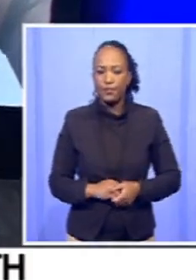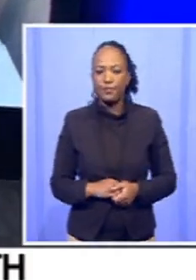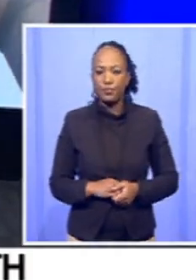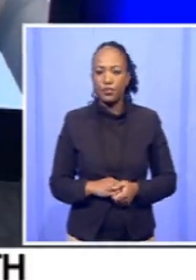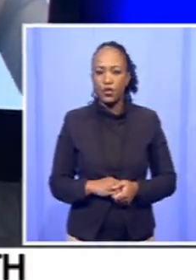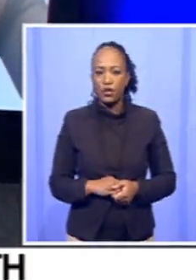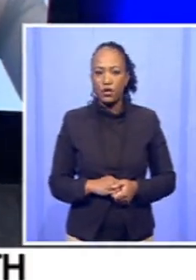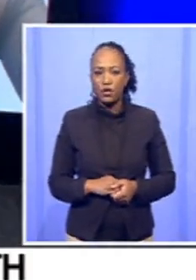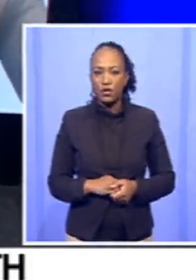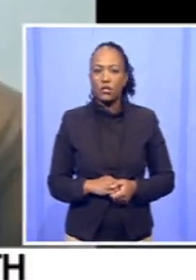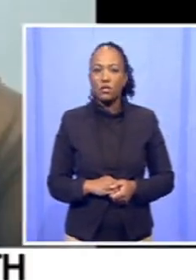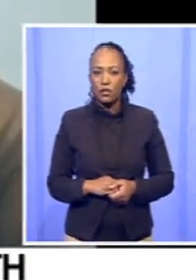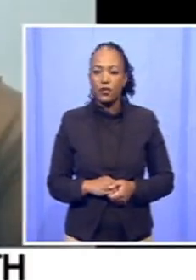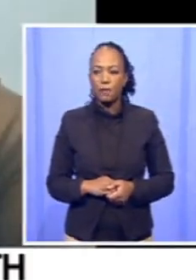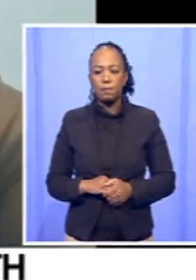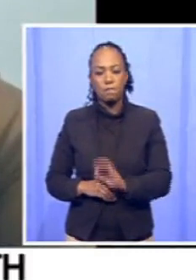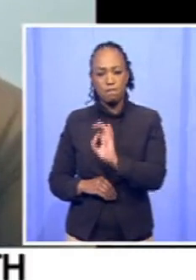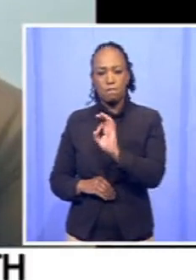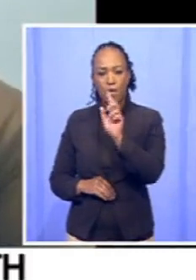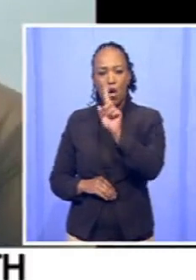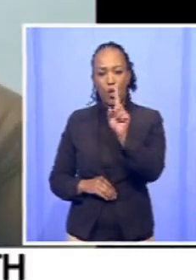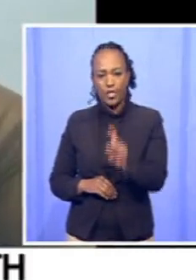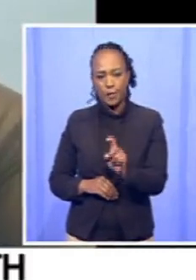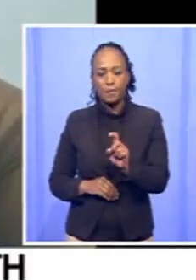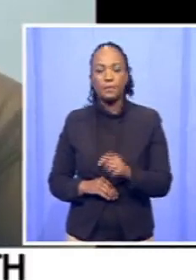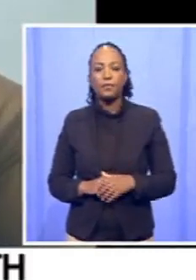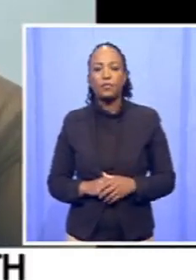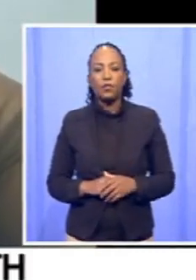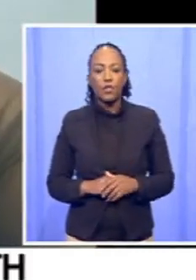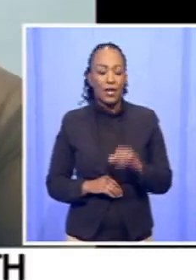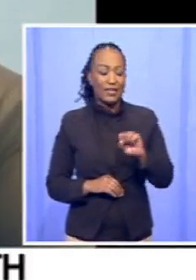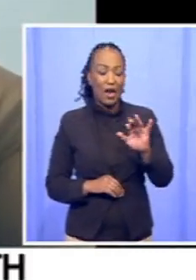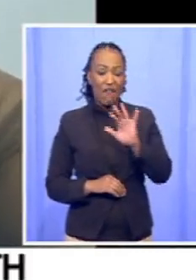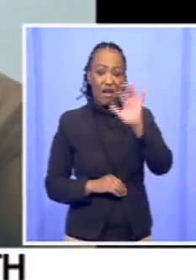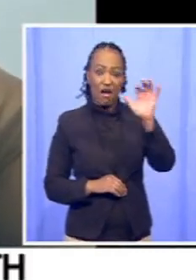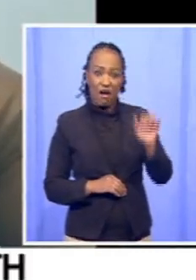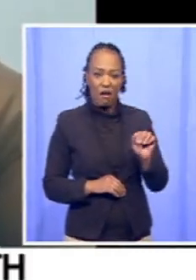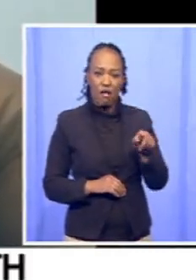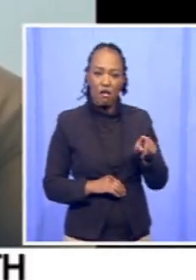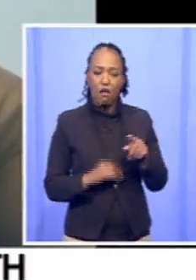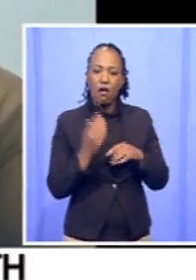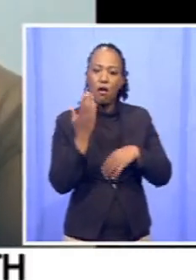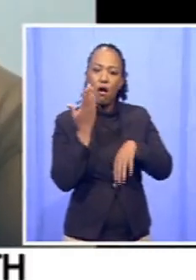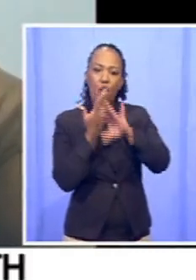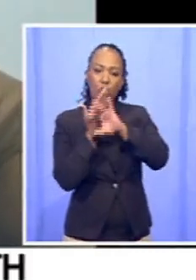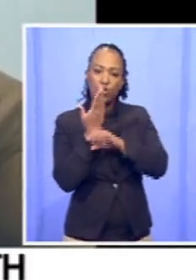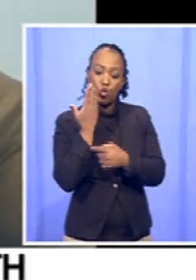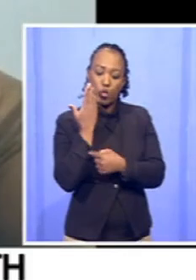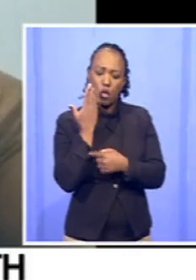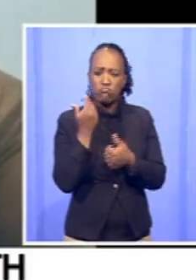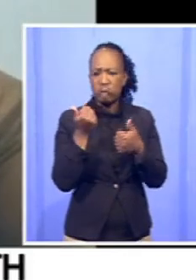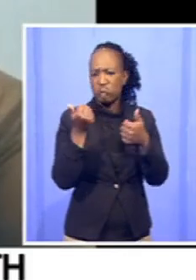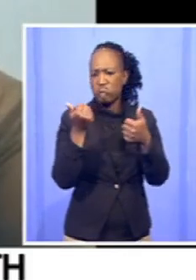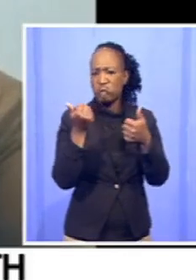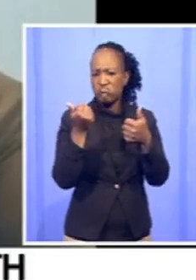That's a fantastic question. So, South Africa has a very progressive constitution, and the